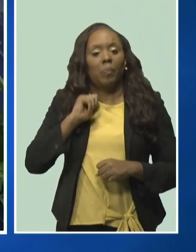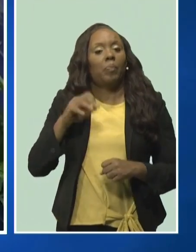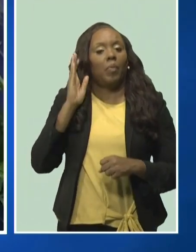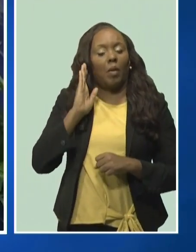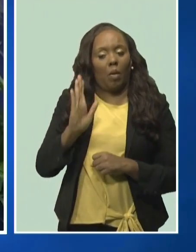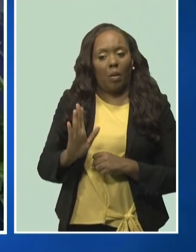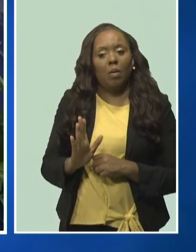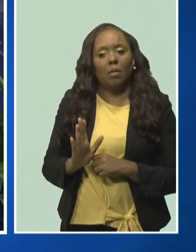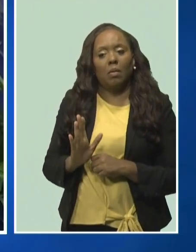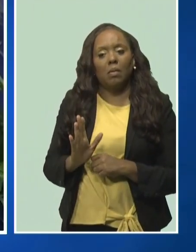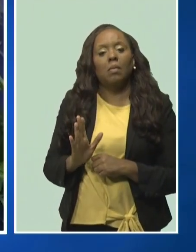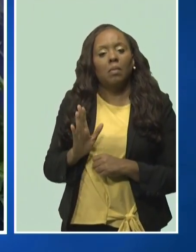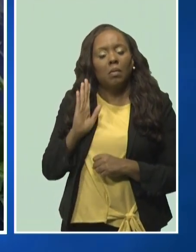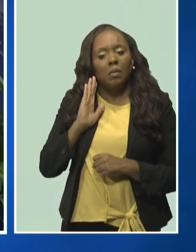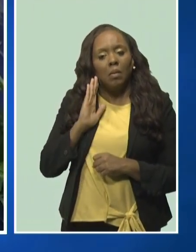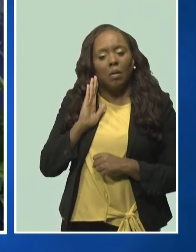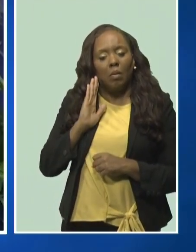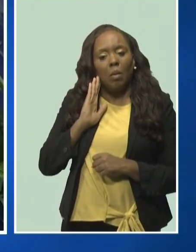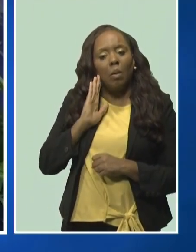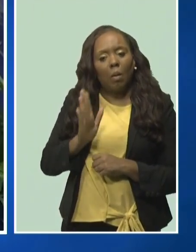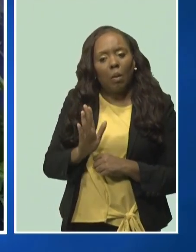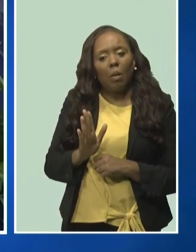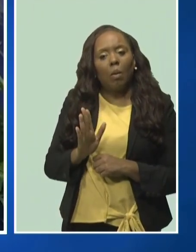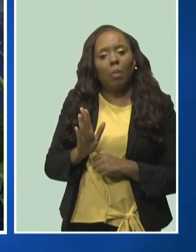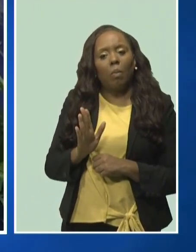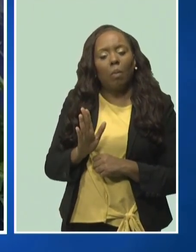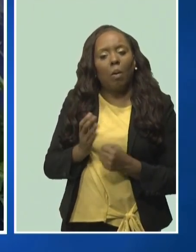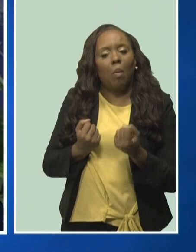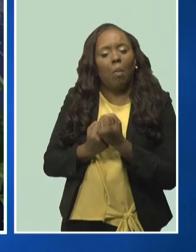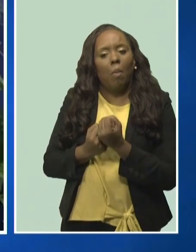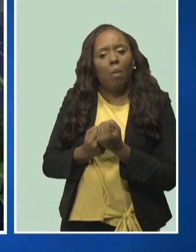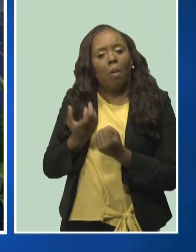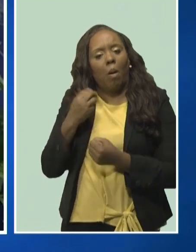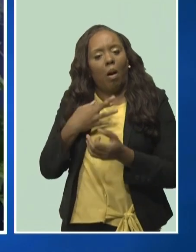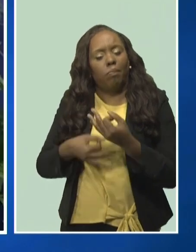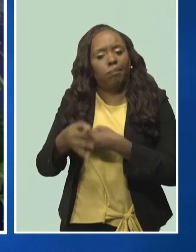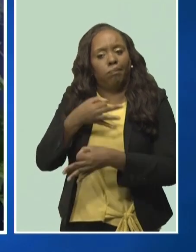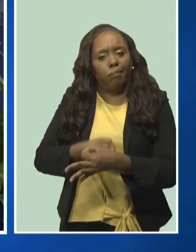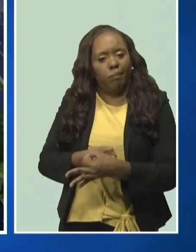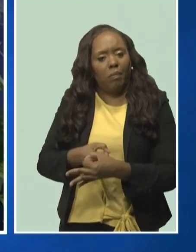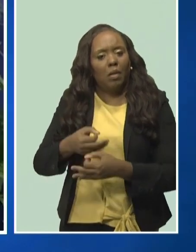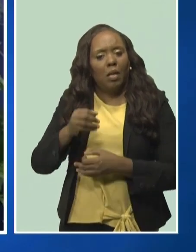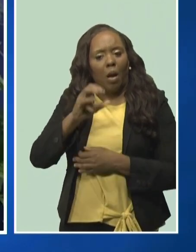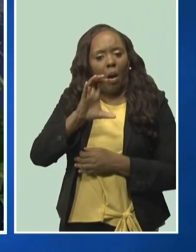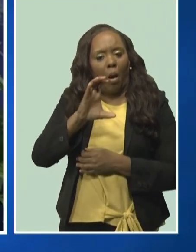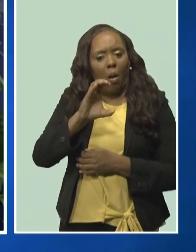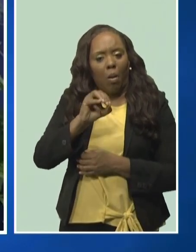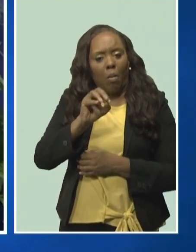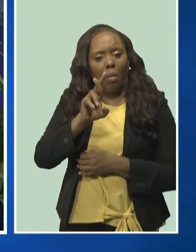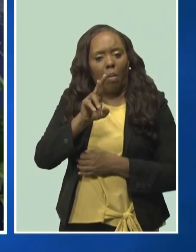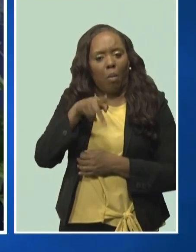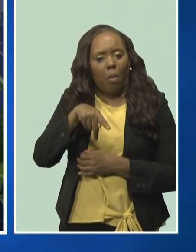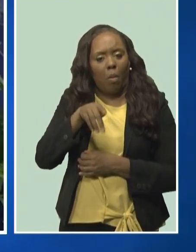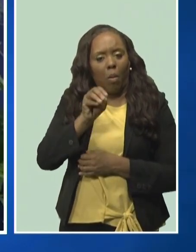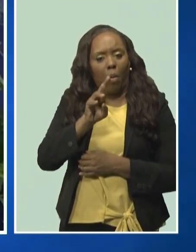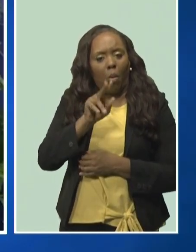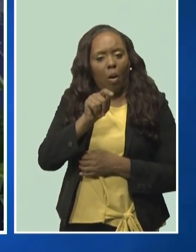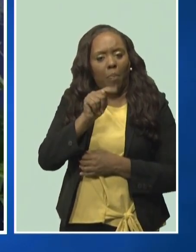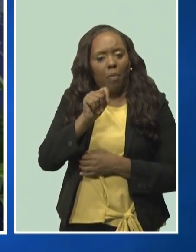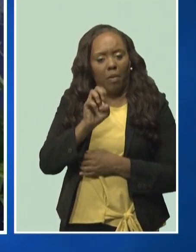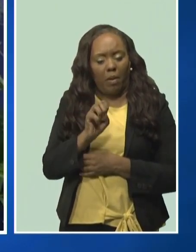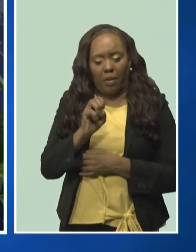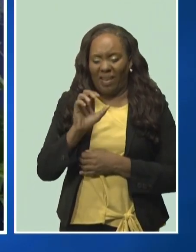Intellectual Property Office as we now know it. It will be developed in a way that allows us to focus on the needs